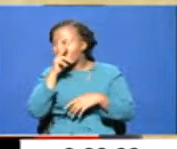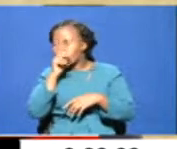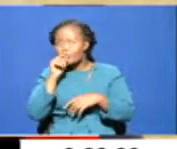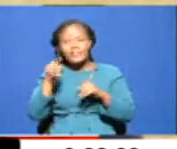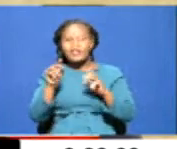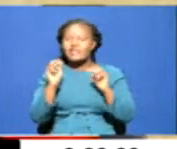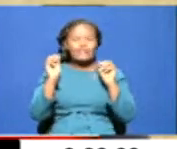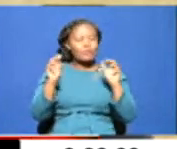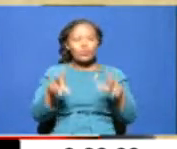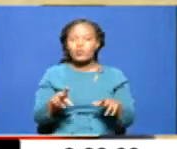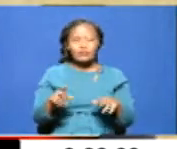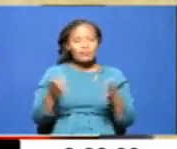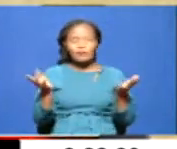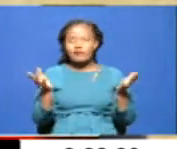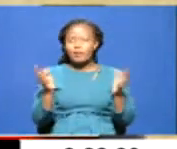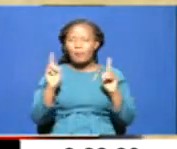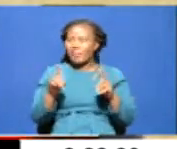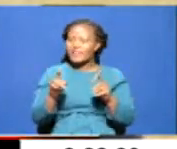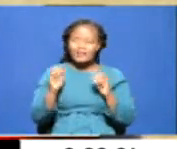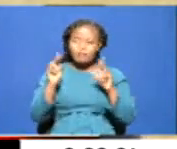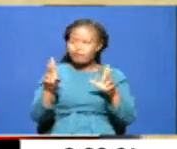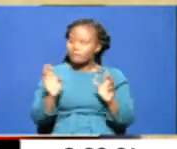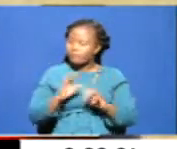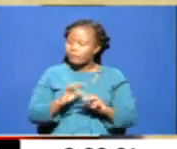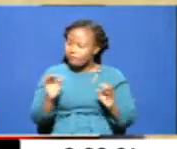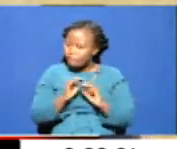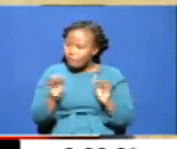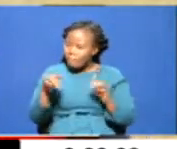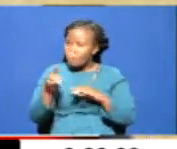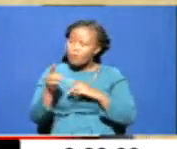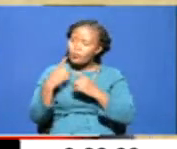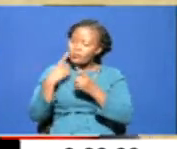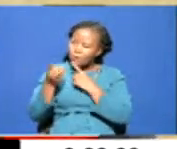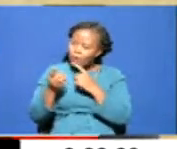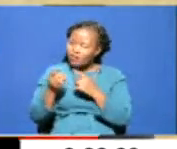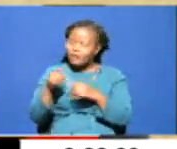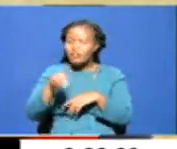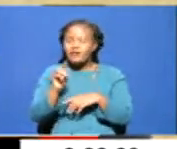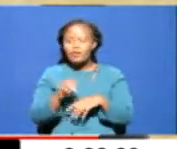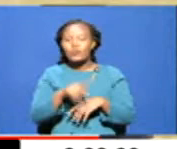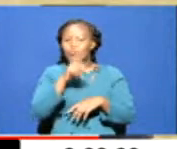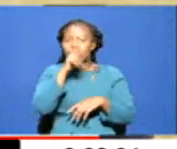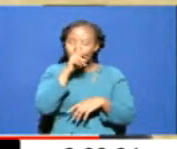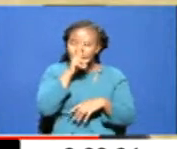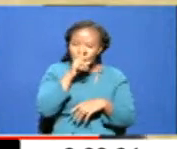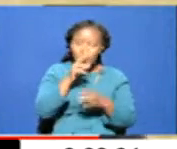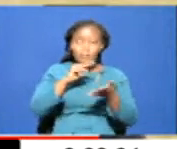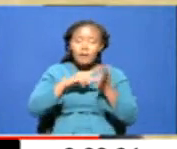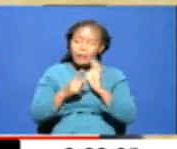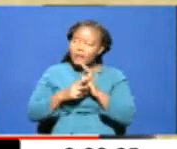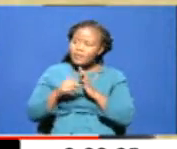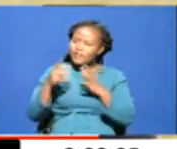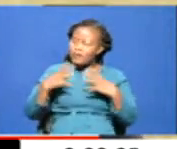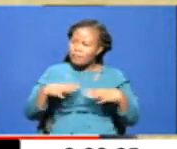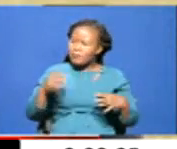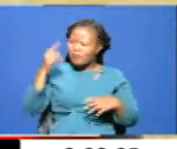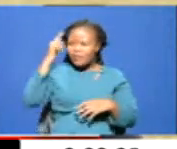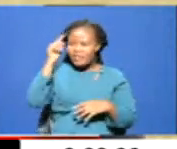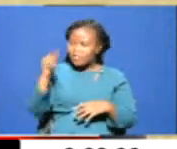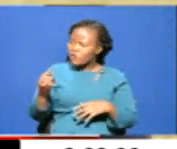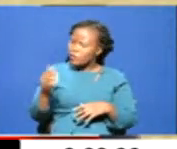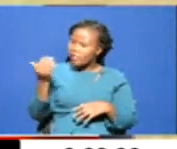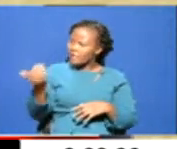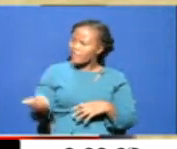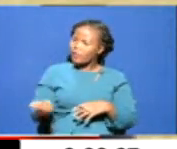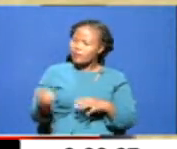are saying it's okay to be not okay. Unaongea nje, unapiga nduru, unapiga kati. Watu wakuita mtoto. Kuwa mtoto.